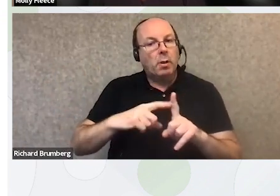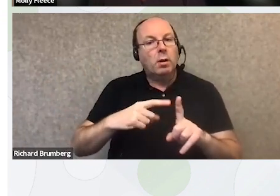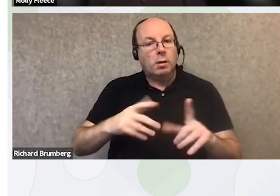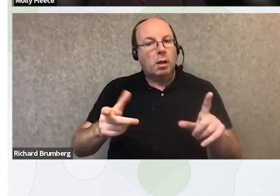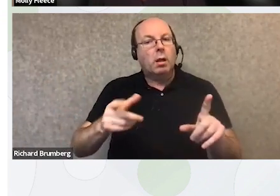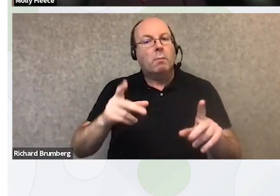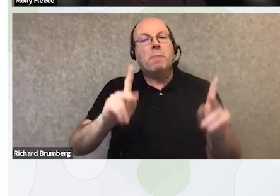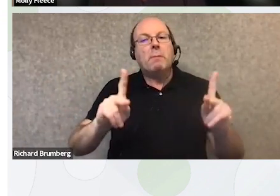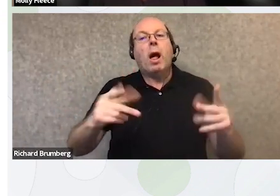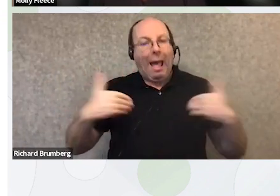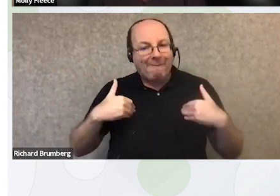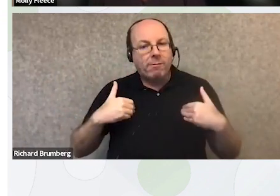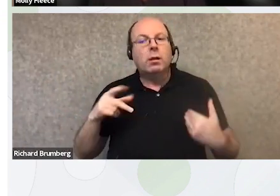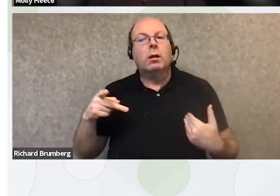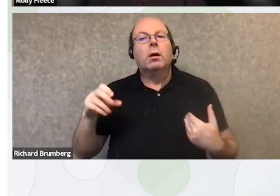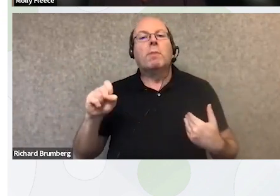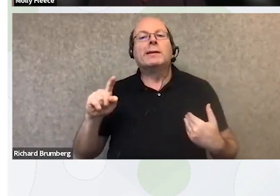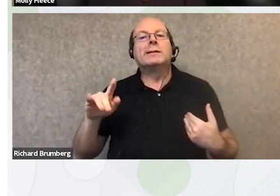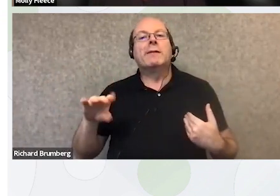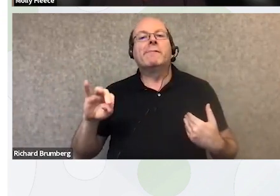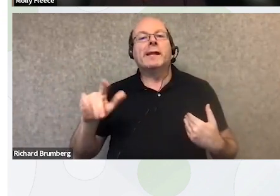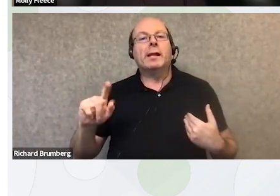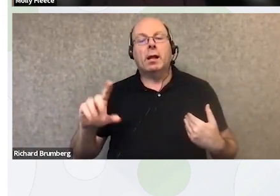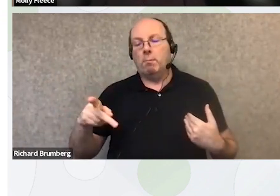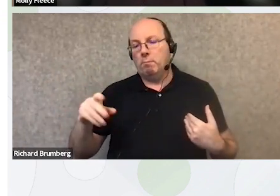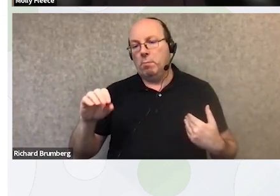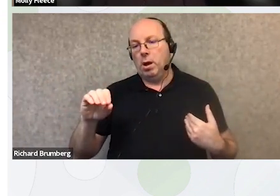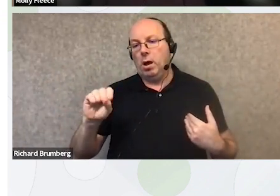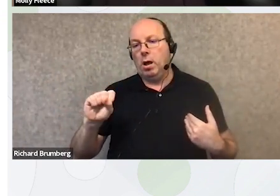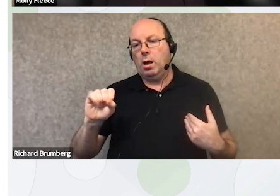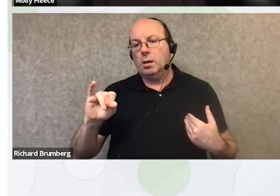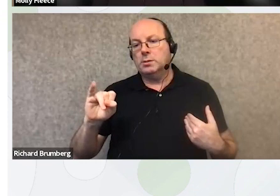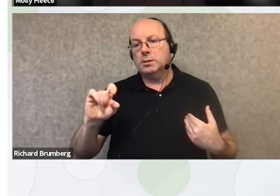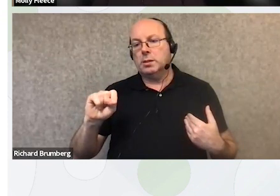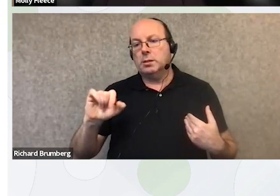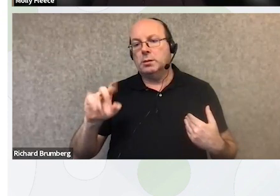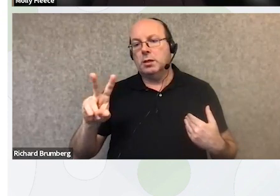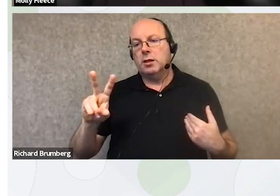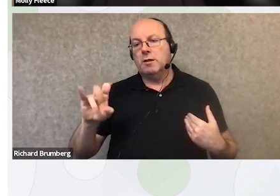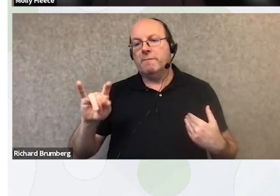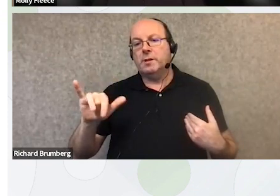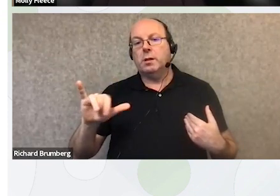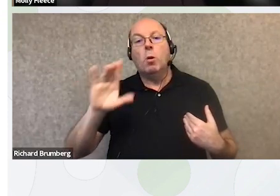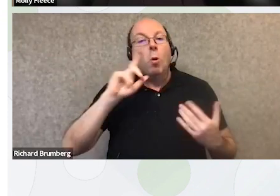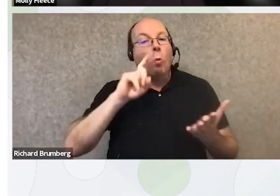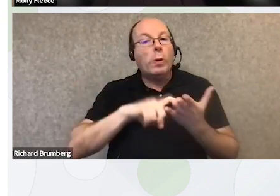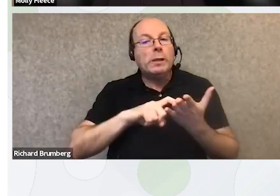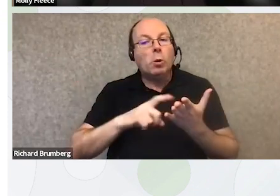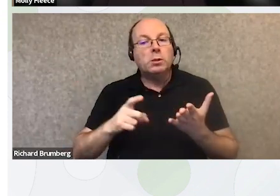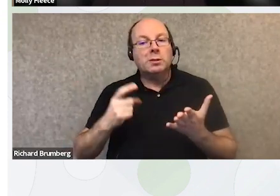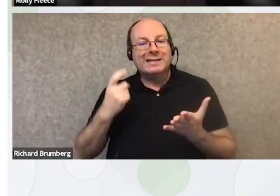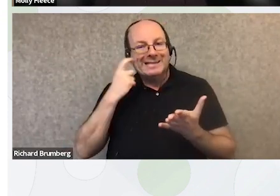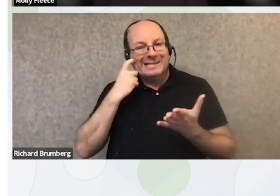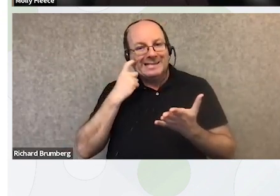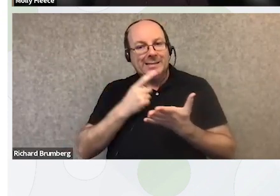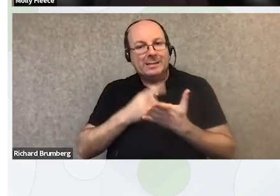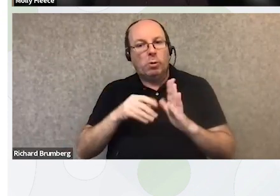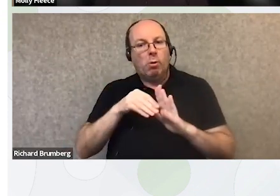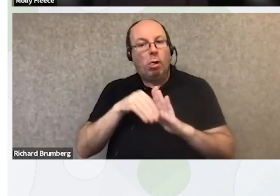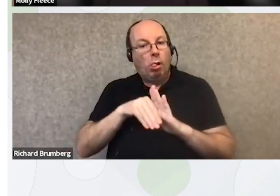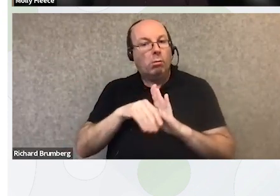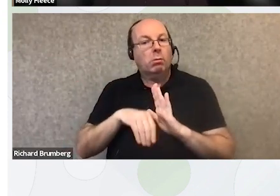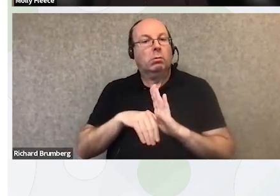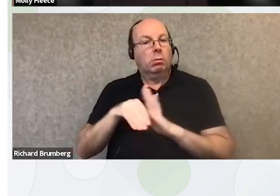emergency department visits there are for COVID-19. And you can see for both of those, we have had a decrease in the most recent week, as well as a